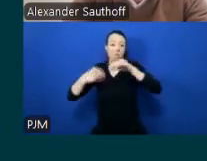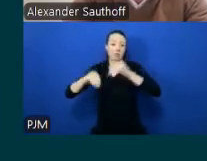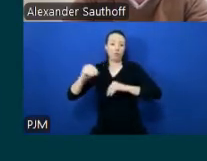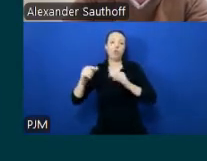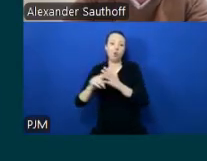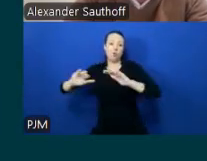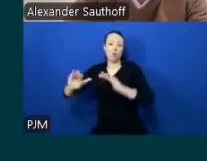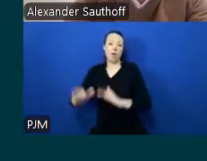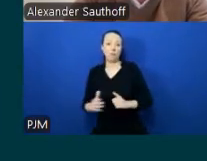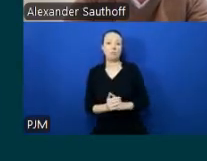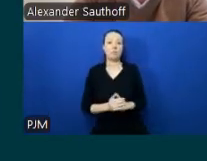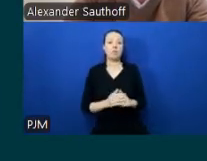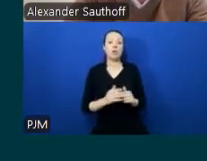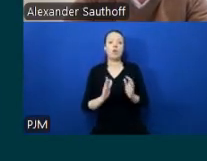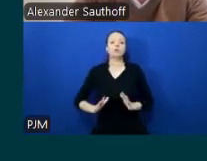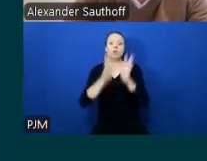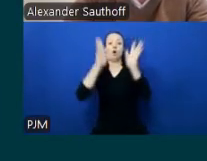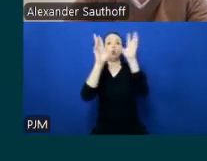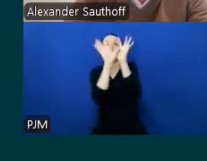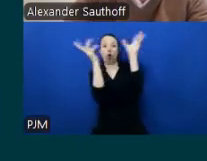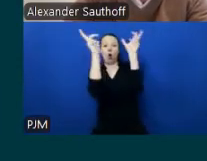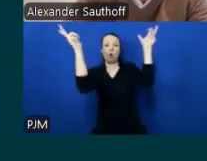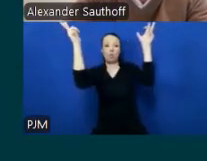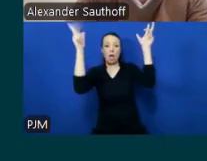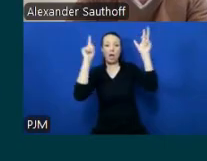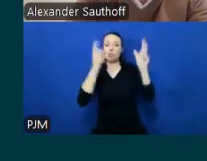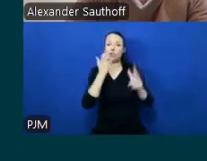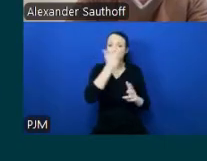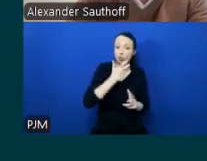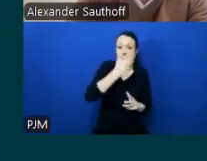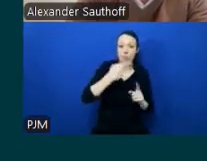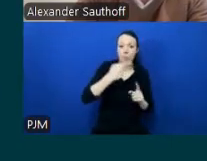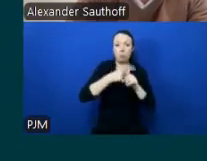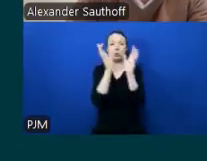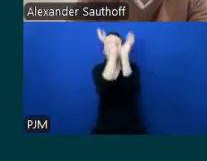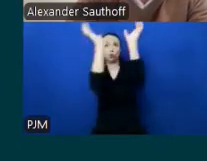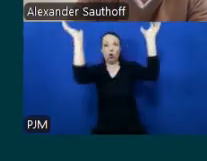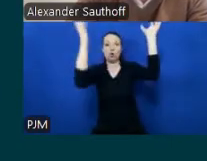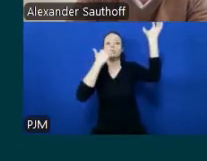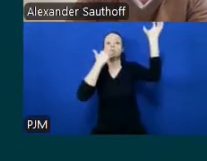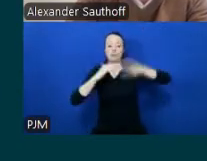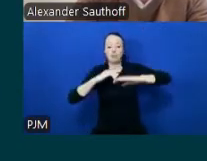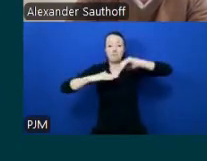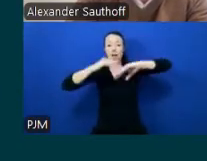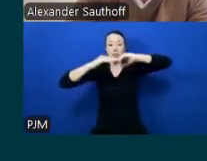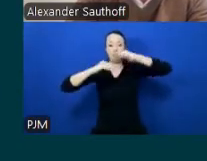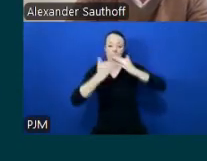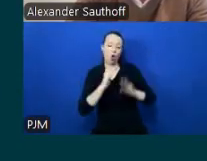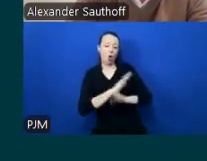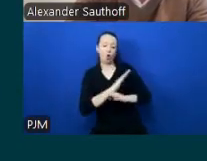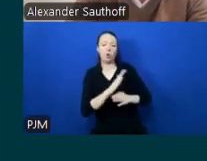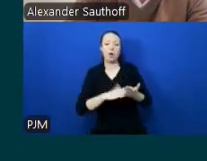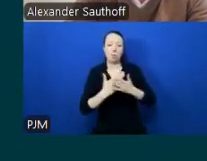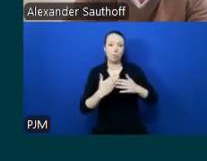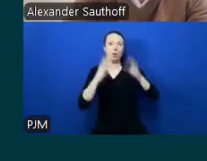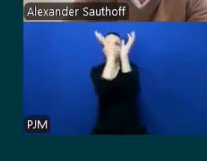layers below. And beneath the canopy, there is the shrub layer and